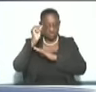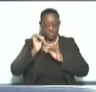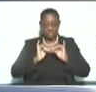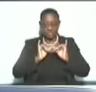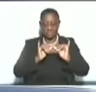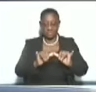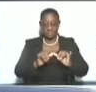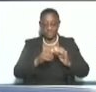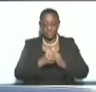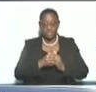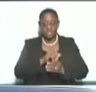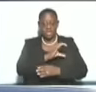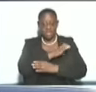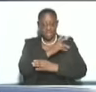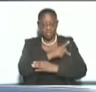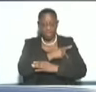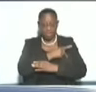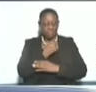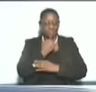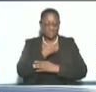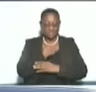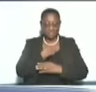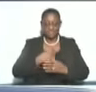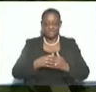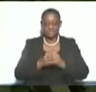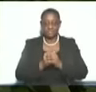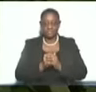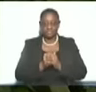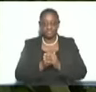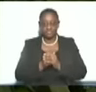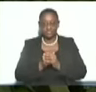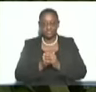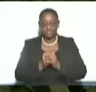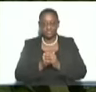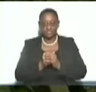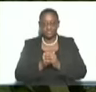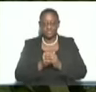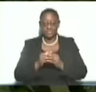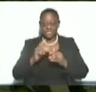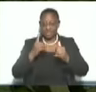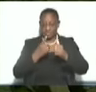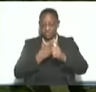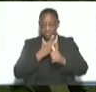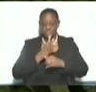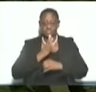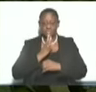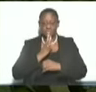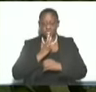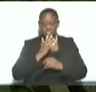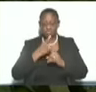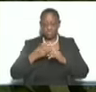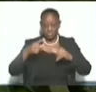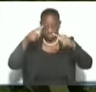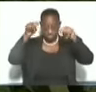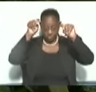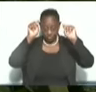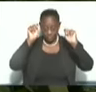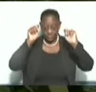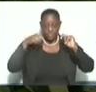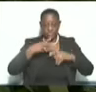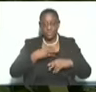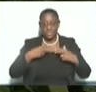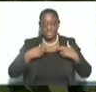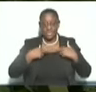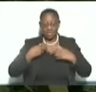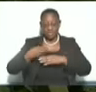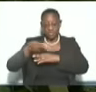forward. Carla Palmer has tonight's top story. In her first speech from the throne, Governor General, Her Excellency, the